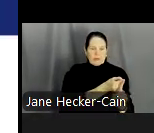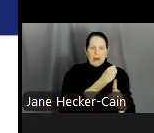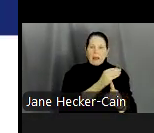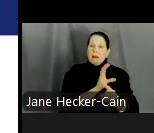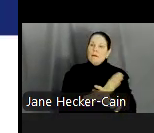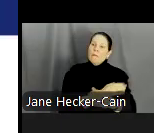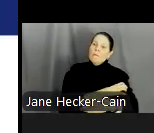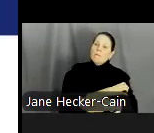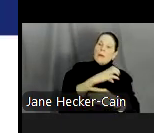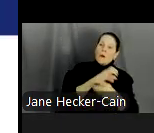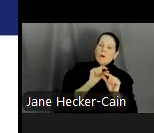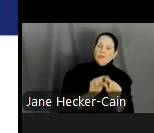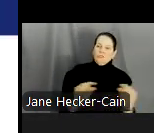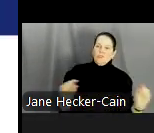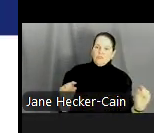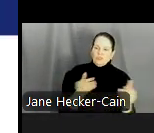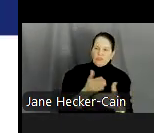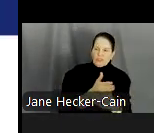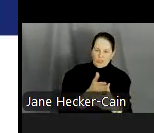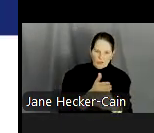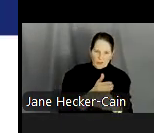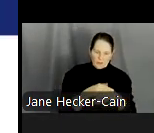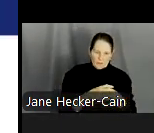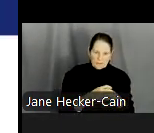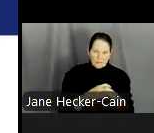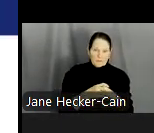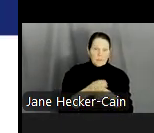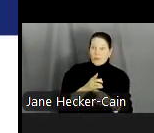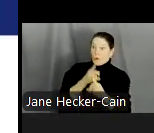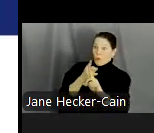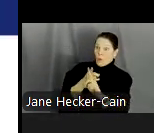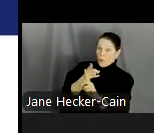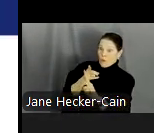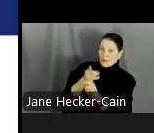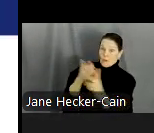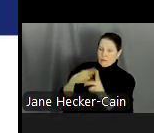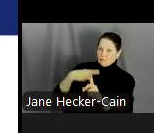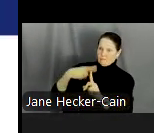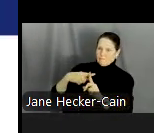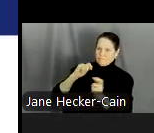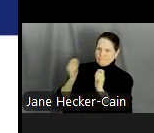sharing. And the goal is positive change.